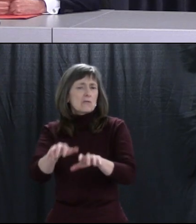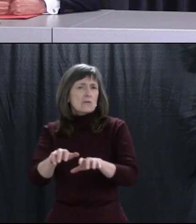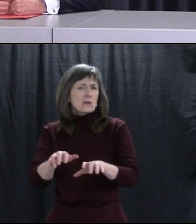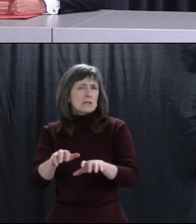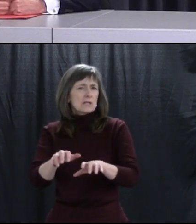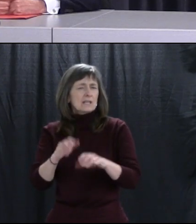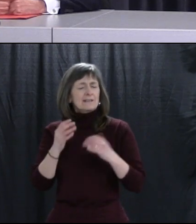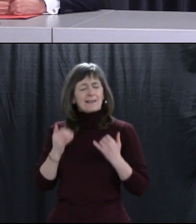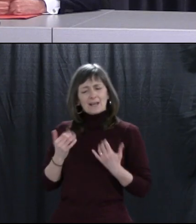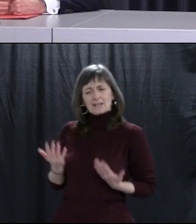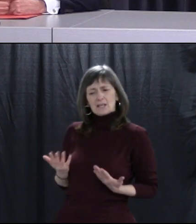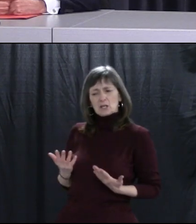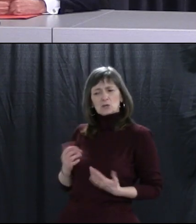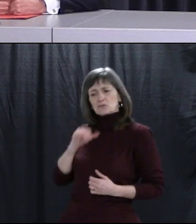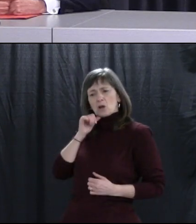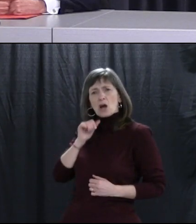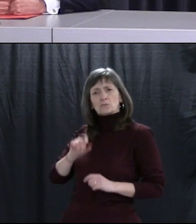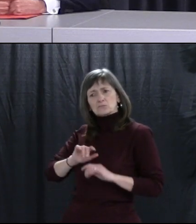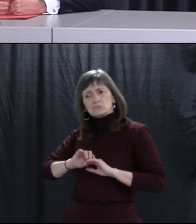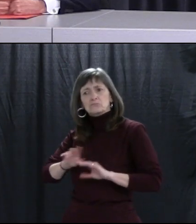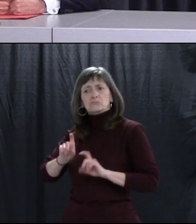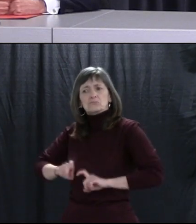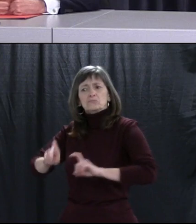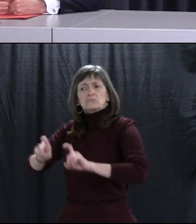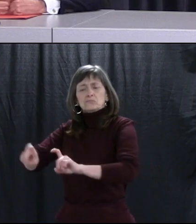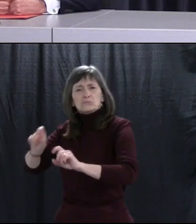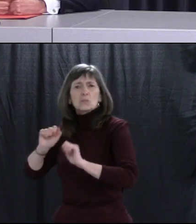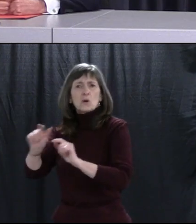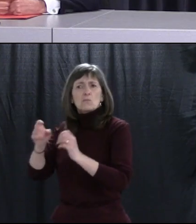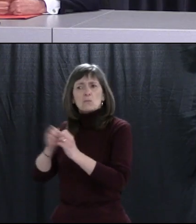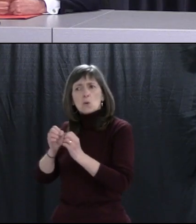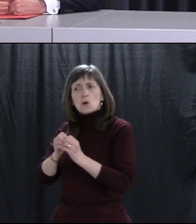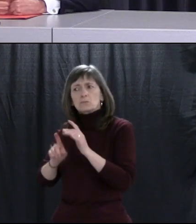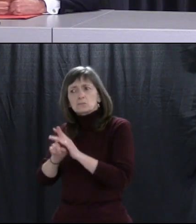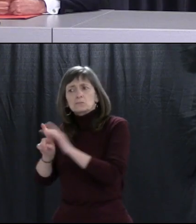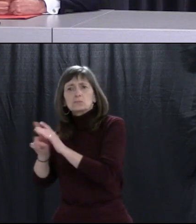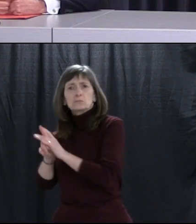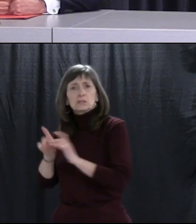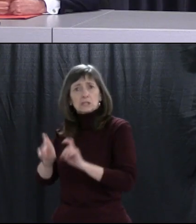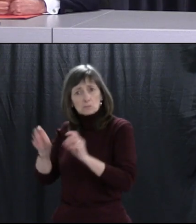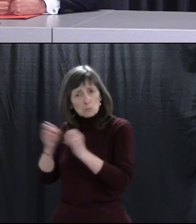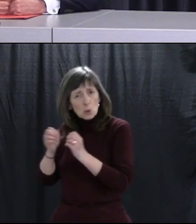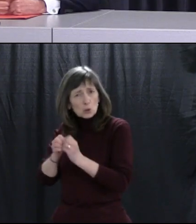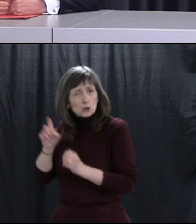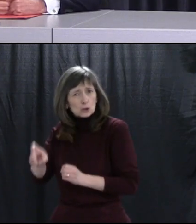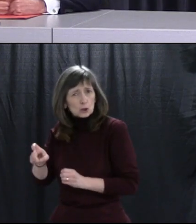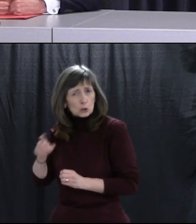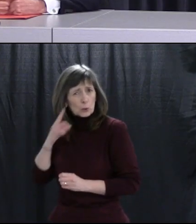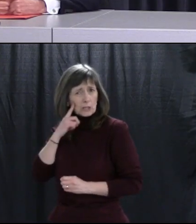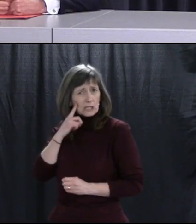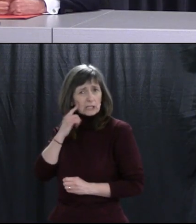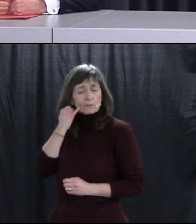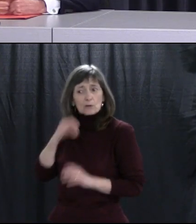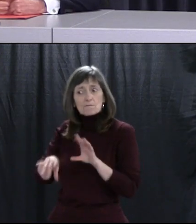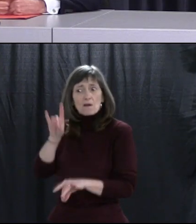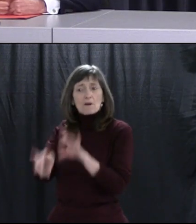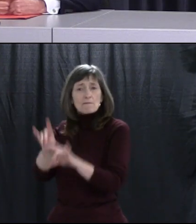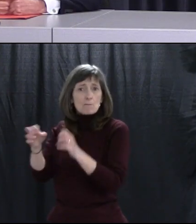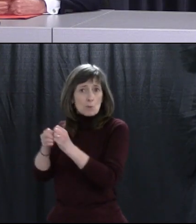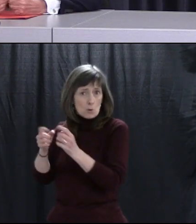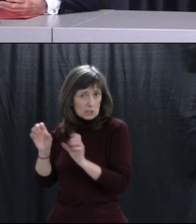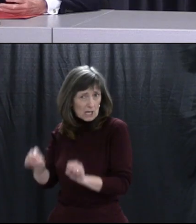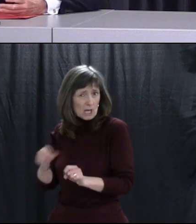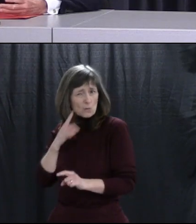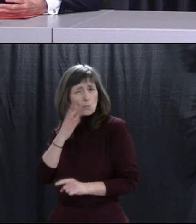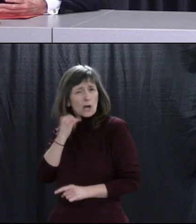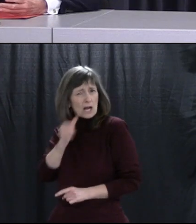we doing more widespread testing now, especially now that we are seeing more cases in more areas, to know faster if we're seeing community spread, for